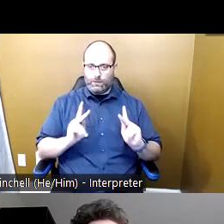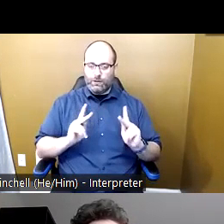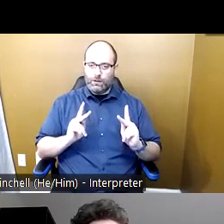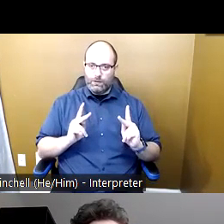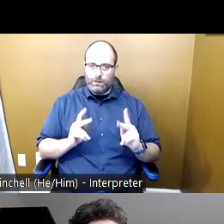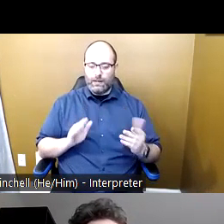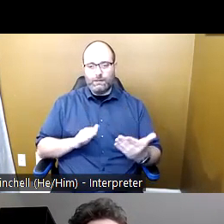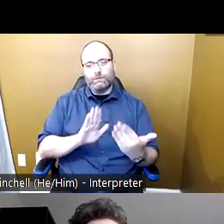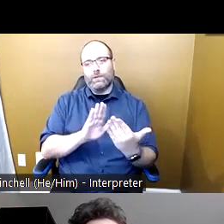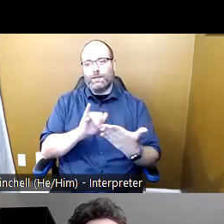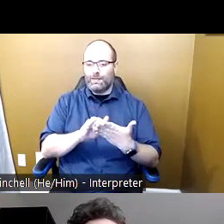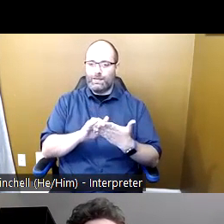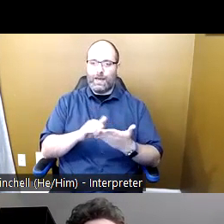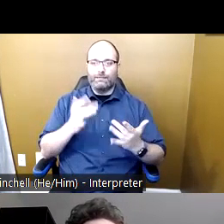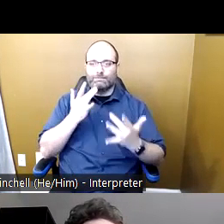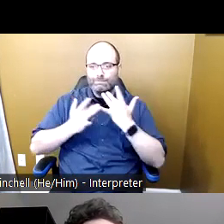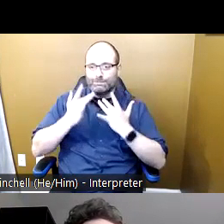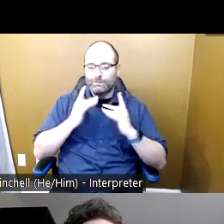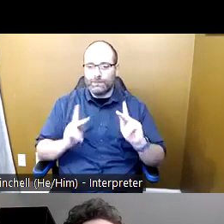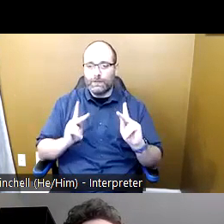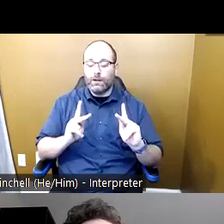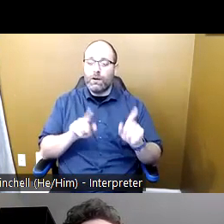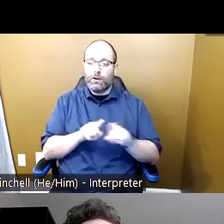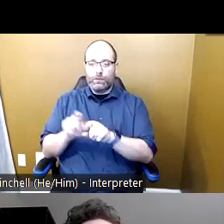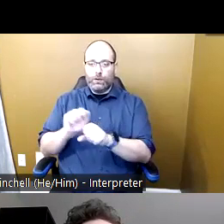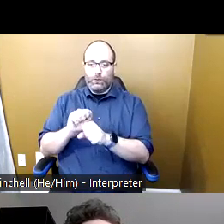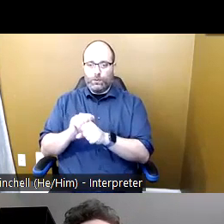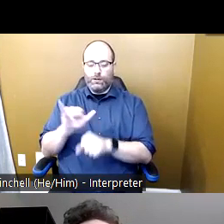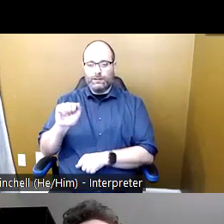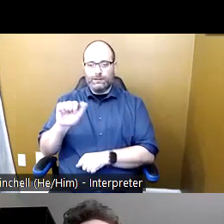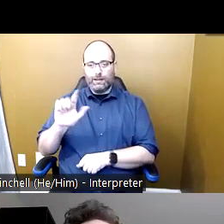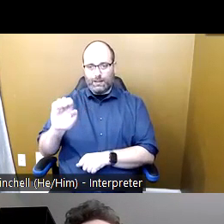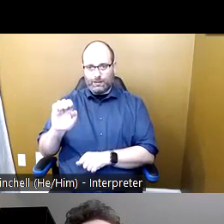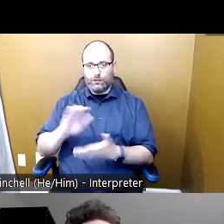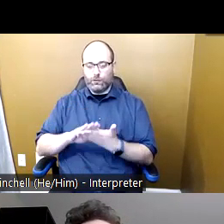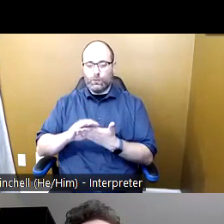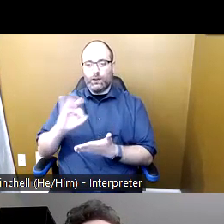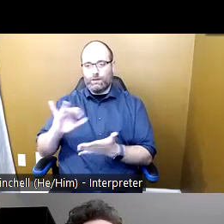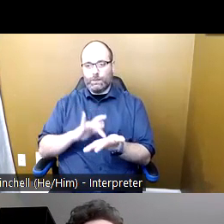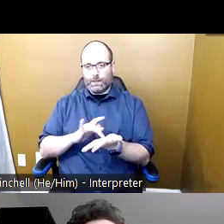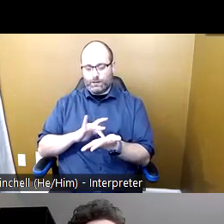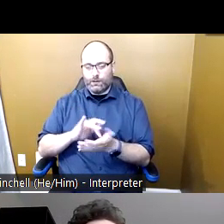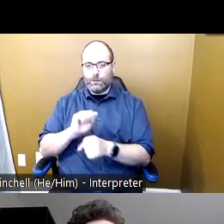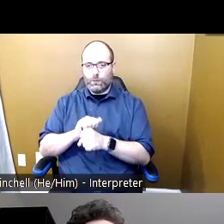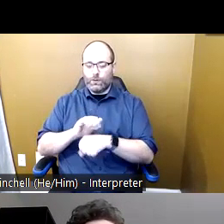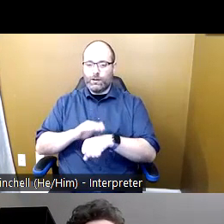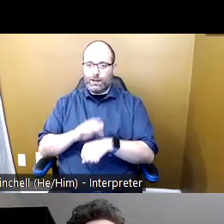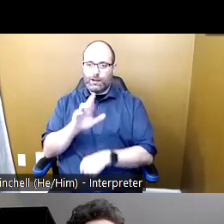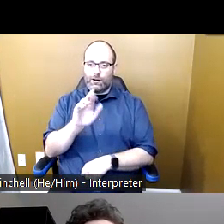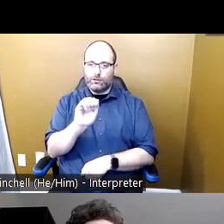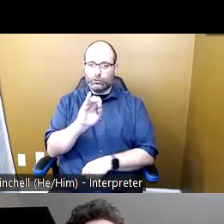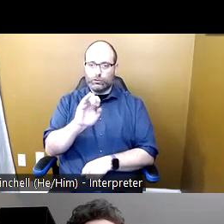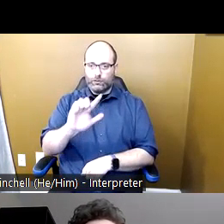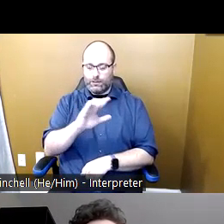shortage. As far as my work at Yale School of Medicine, predominantly we work on racial and ethnic